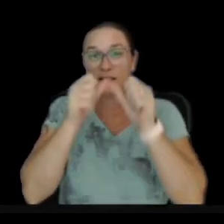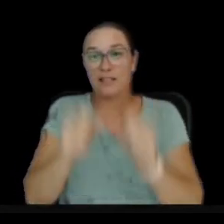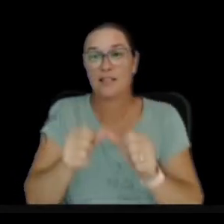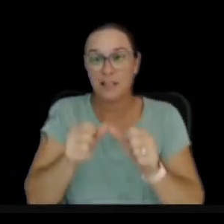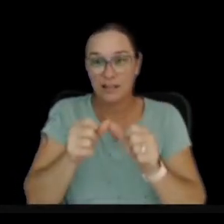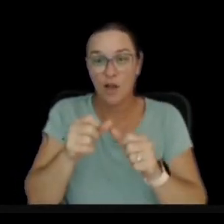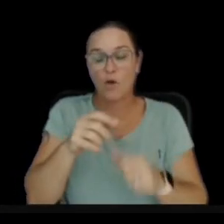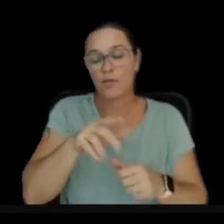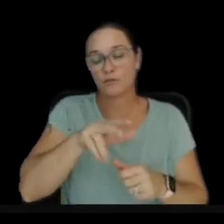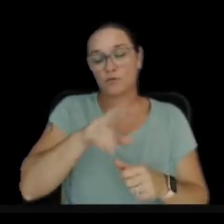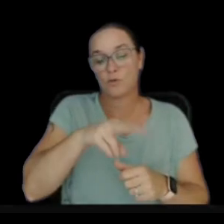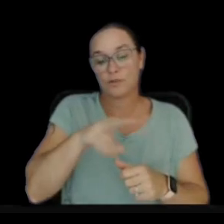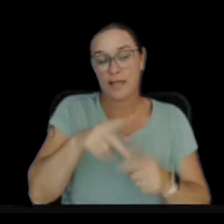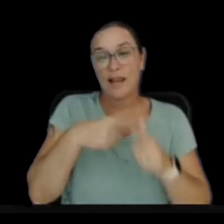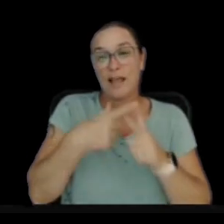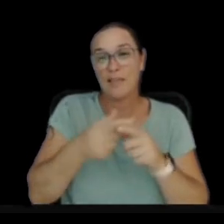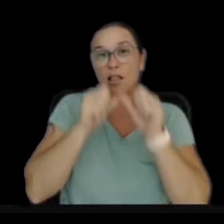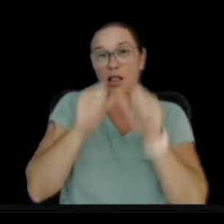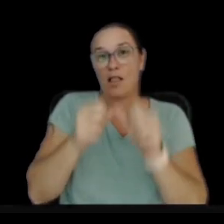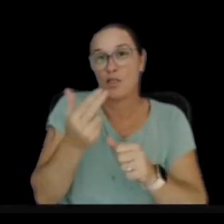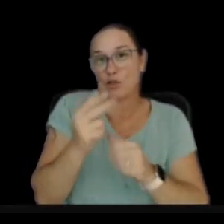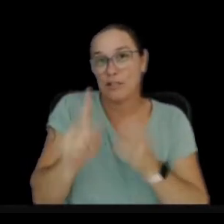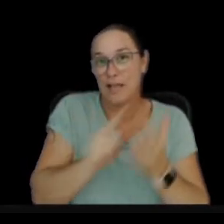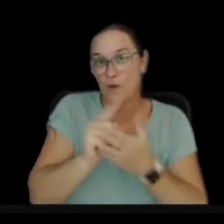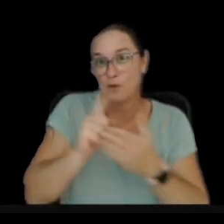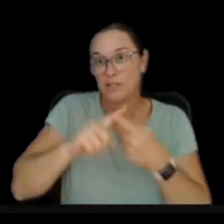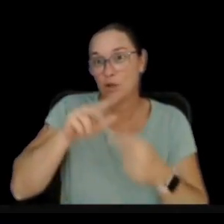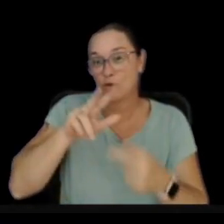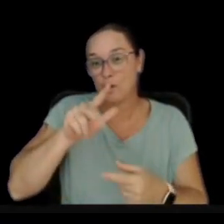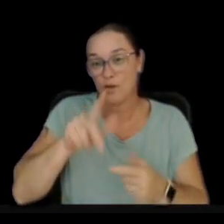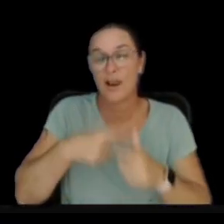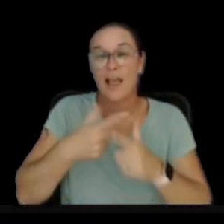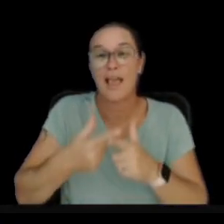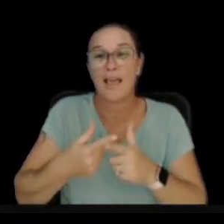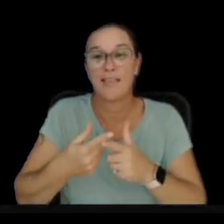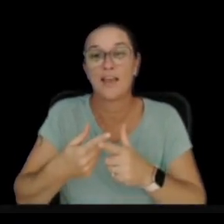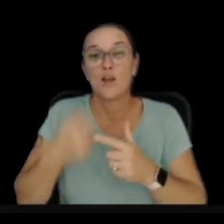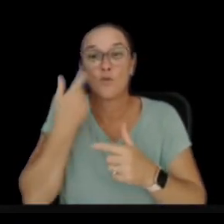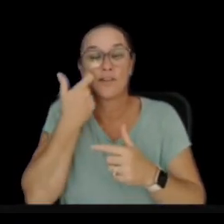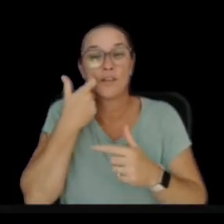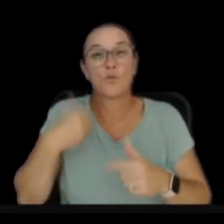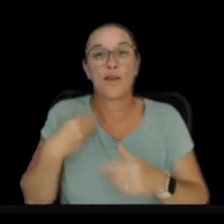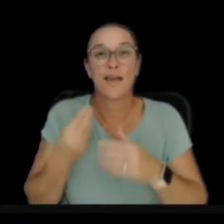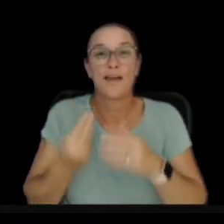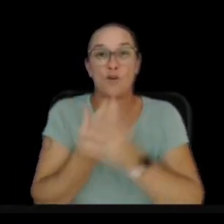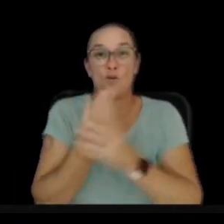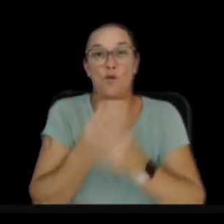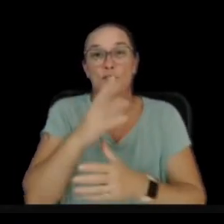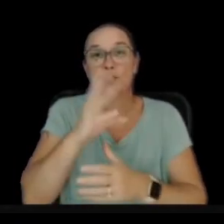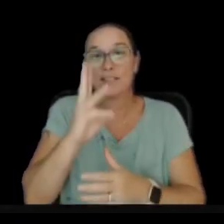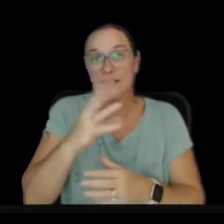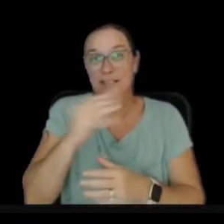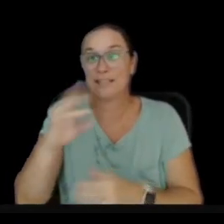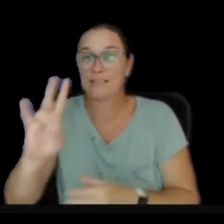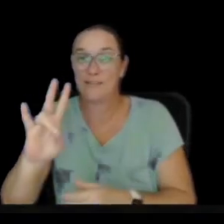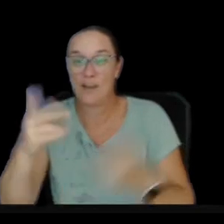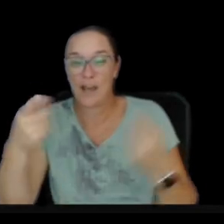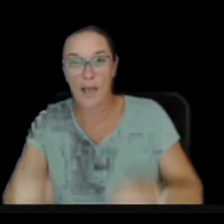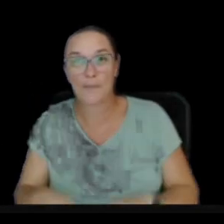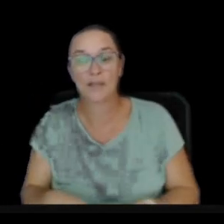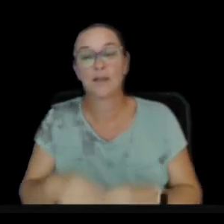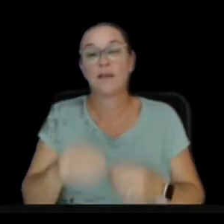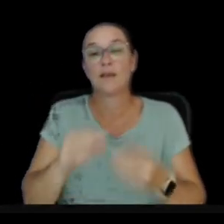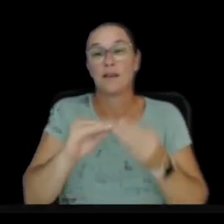23rd. And within the last 7 days, we've had episodes 6 and 7 both pop up as well. Episode 6